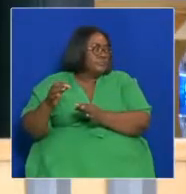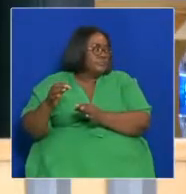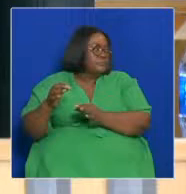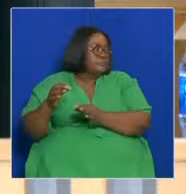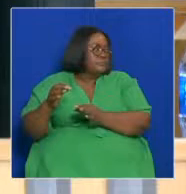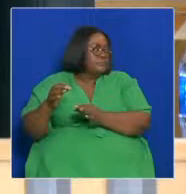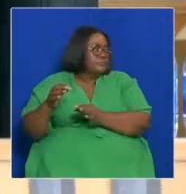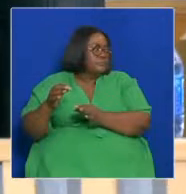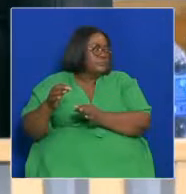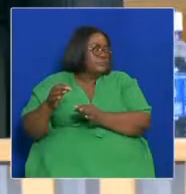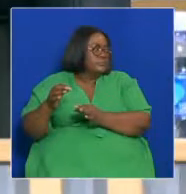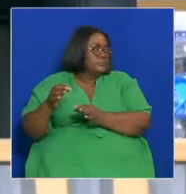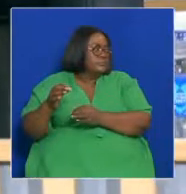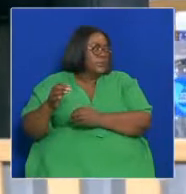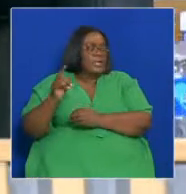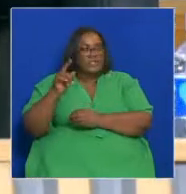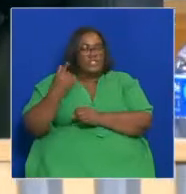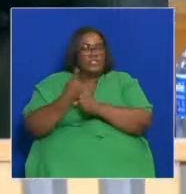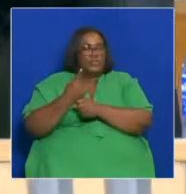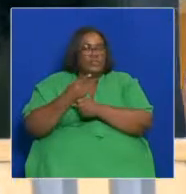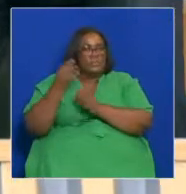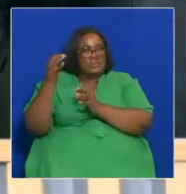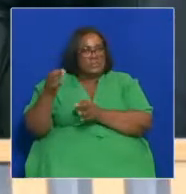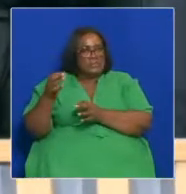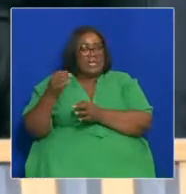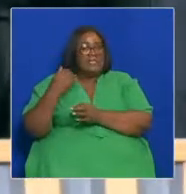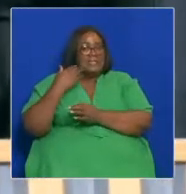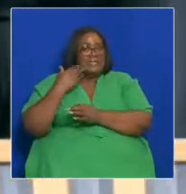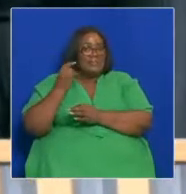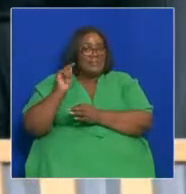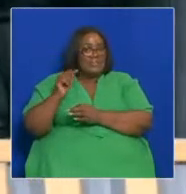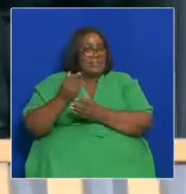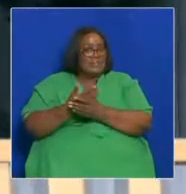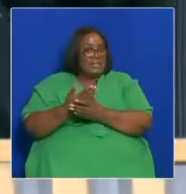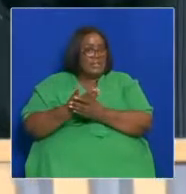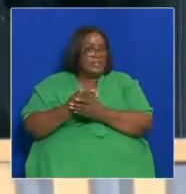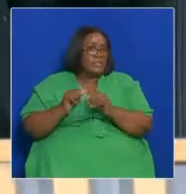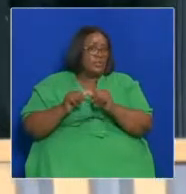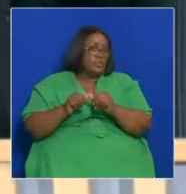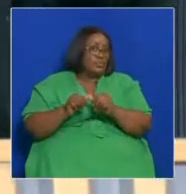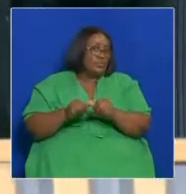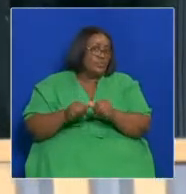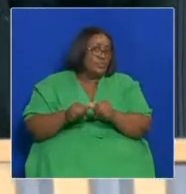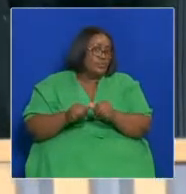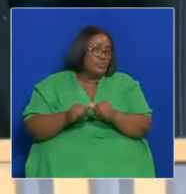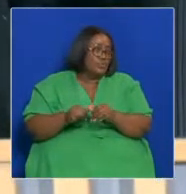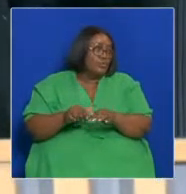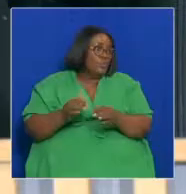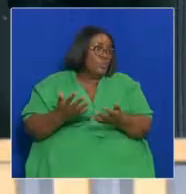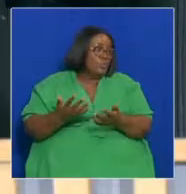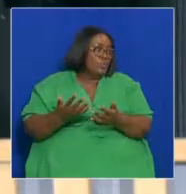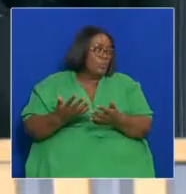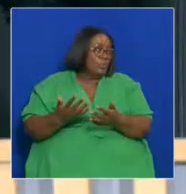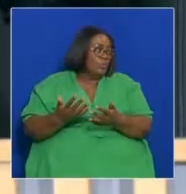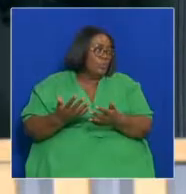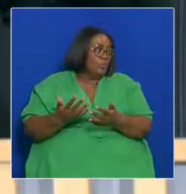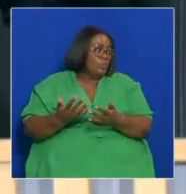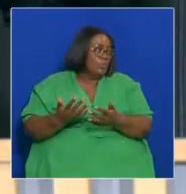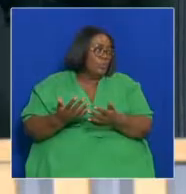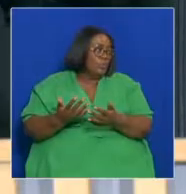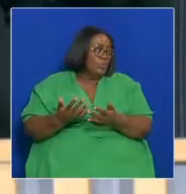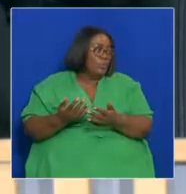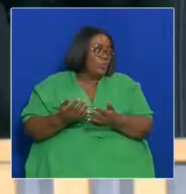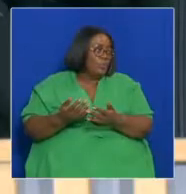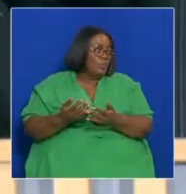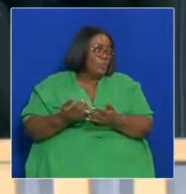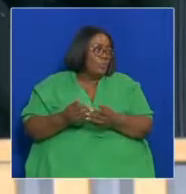decides whether this gets treated like the speaker matter or gets treated like your Project Golden